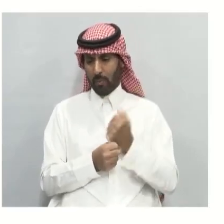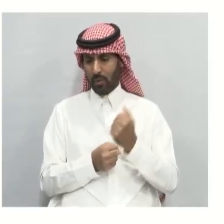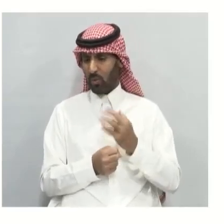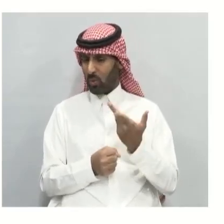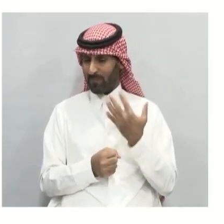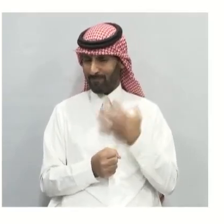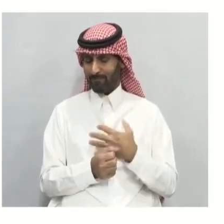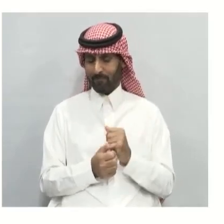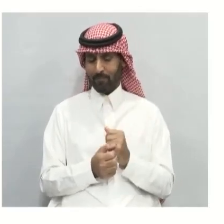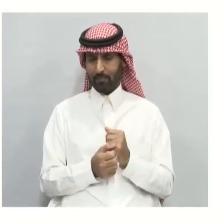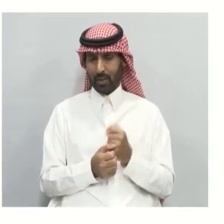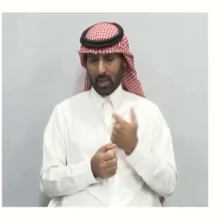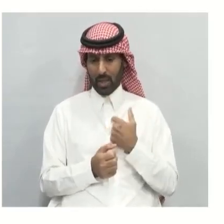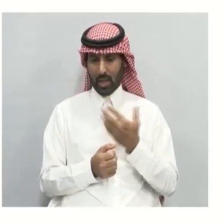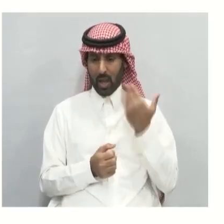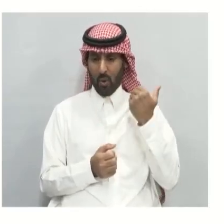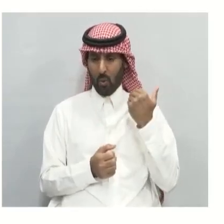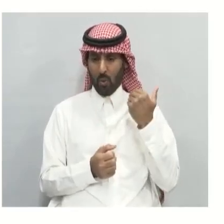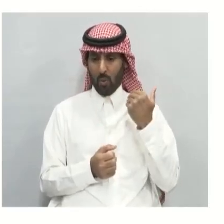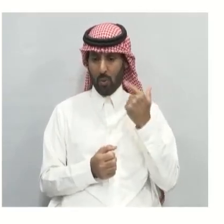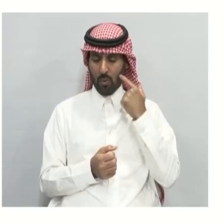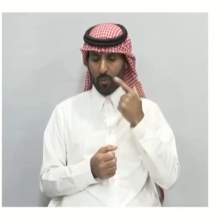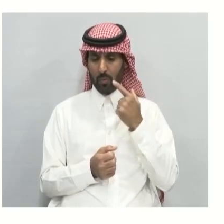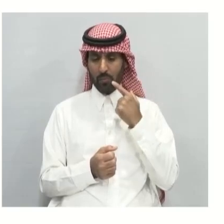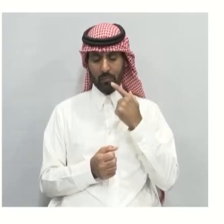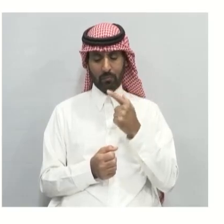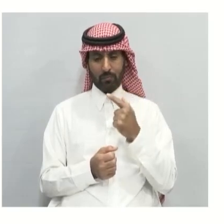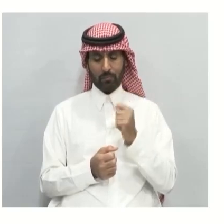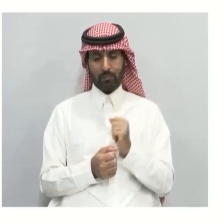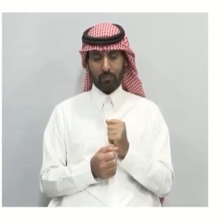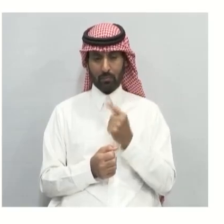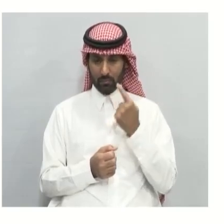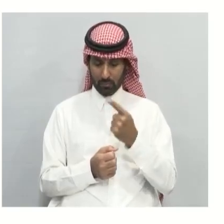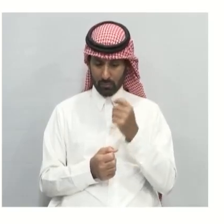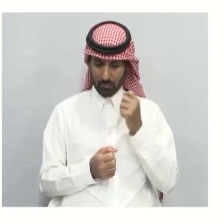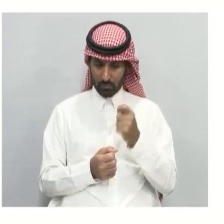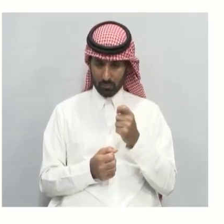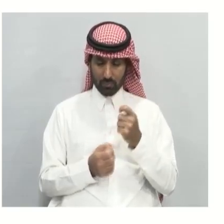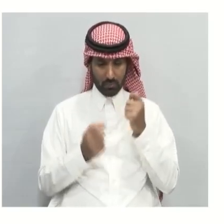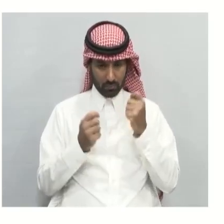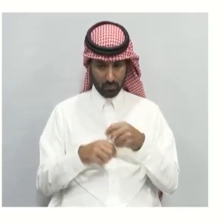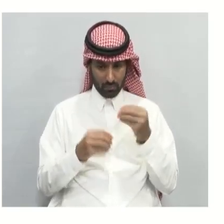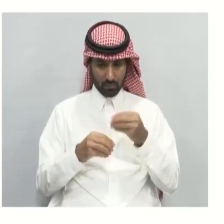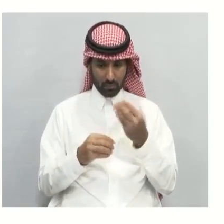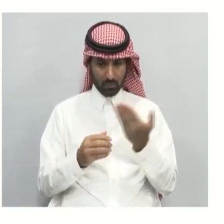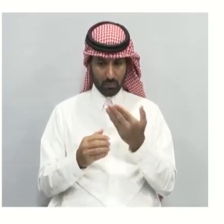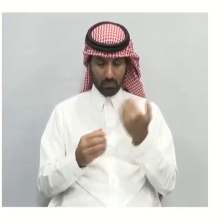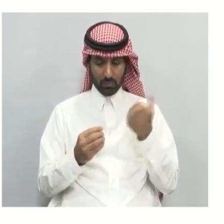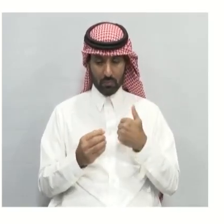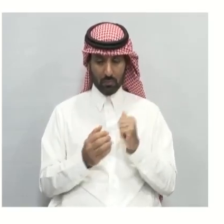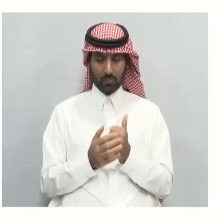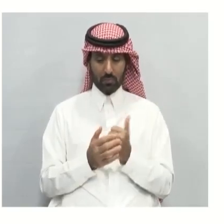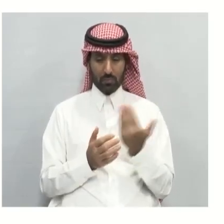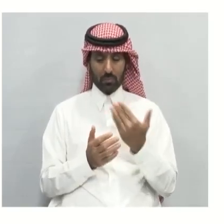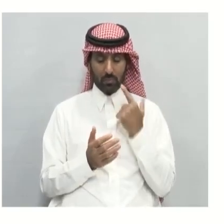Maybe you can speak, I should have been a more serious student. a better student, or